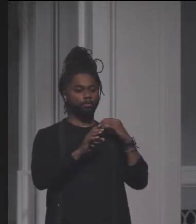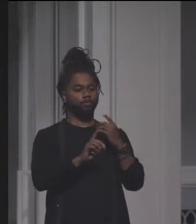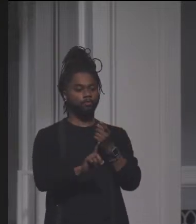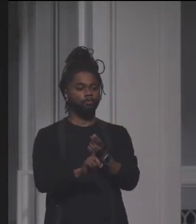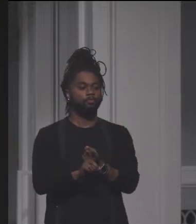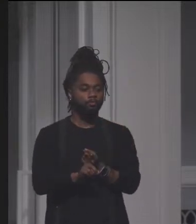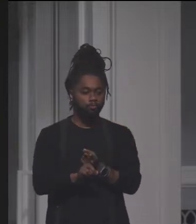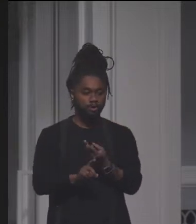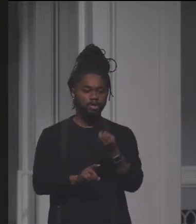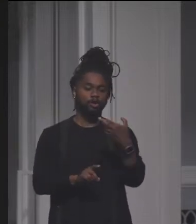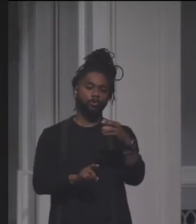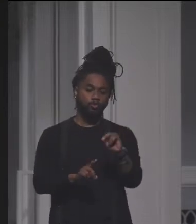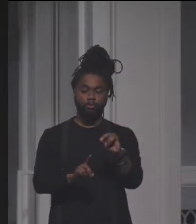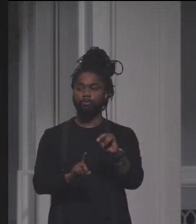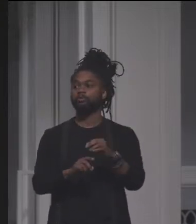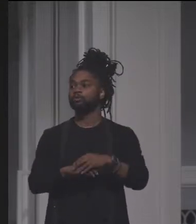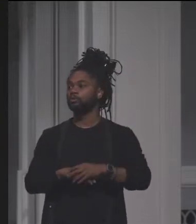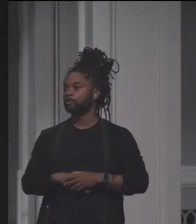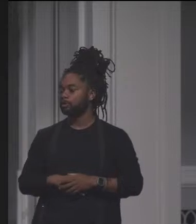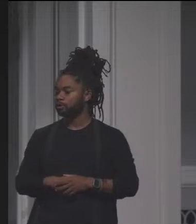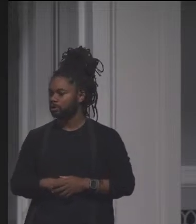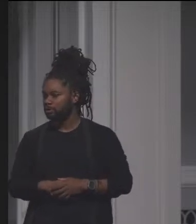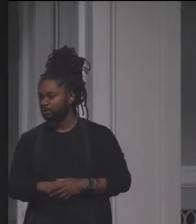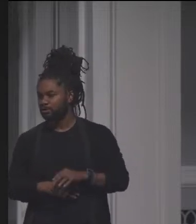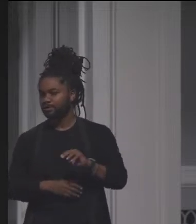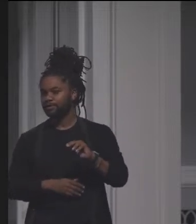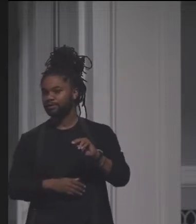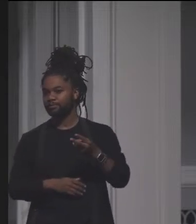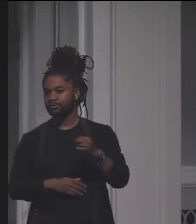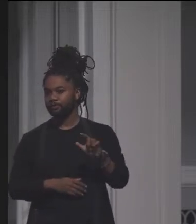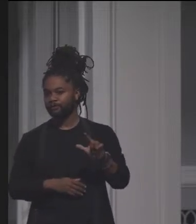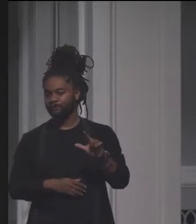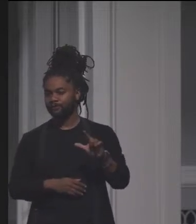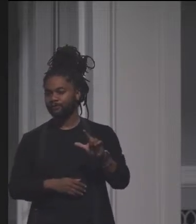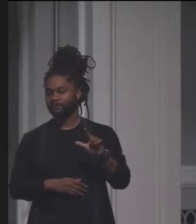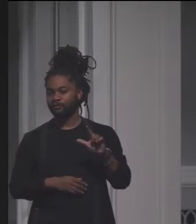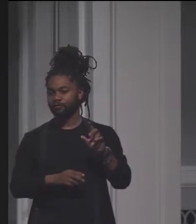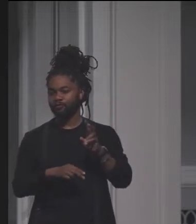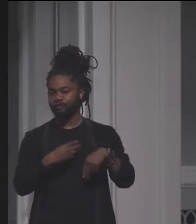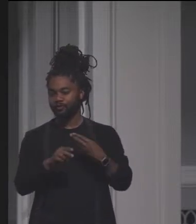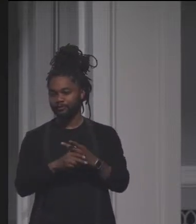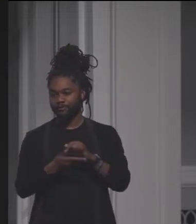know, the Marvel Cinematic Universe has quite a bit to answer for, right?